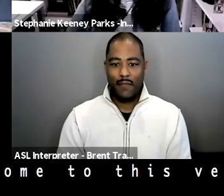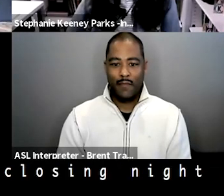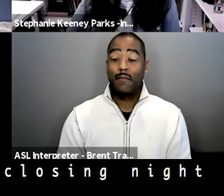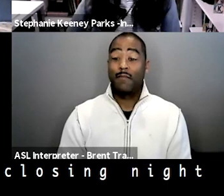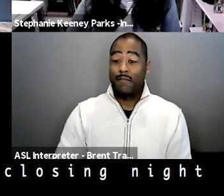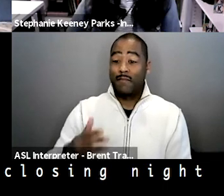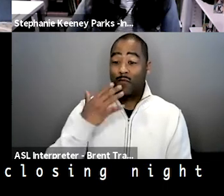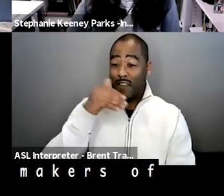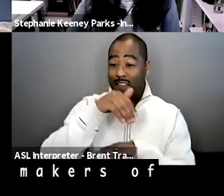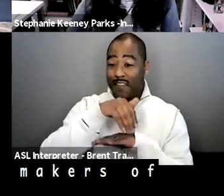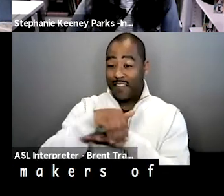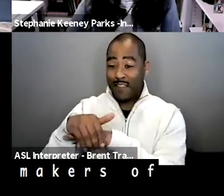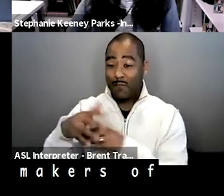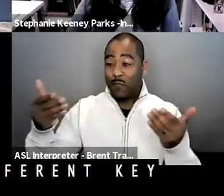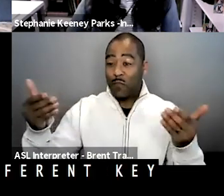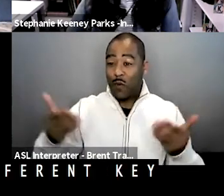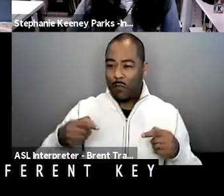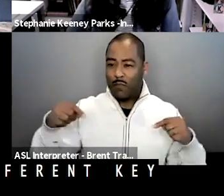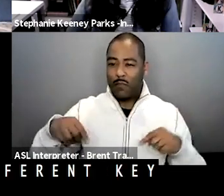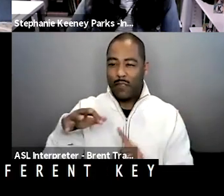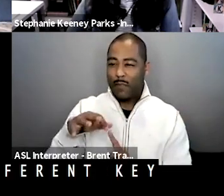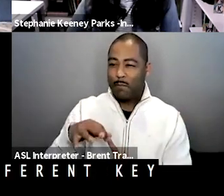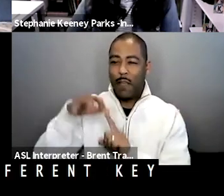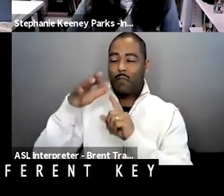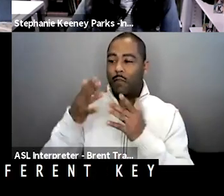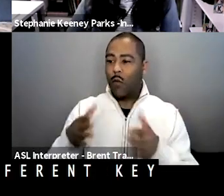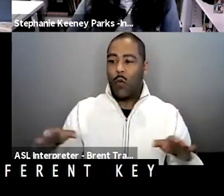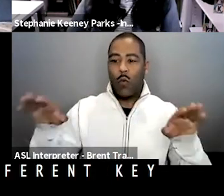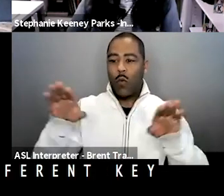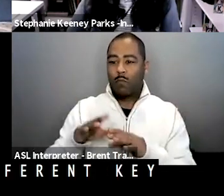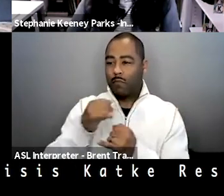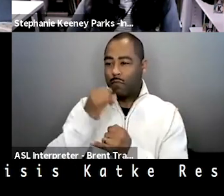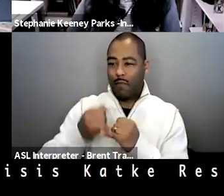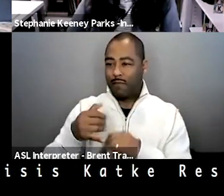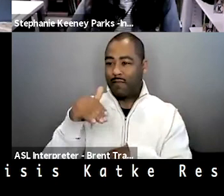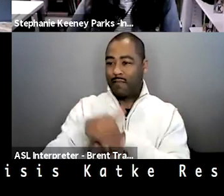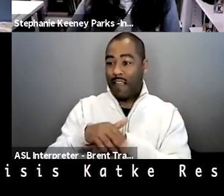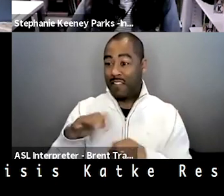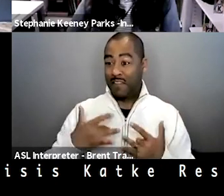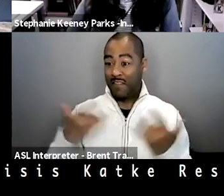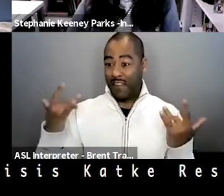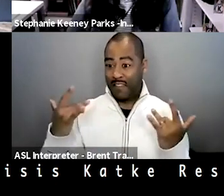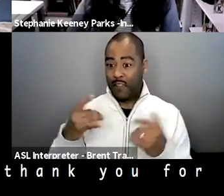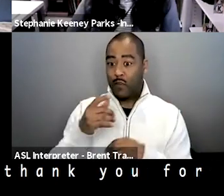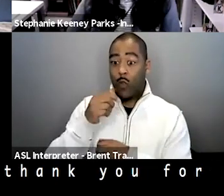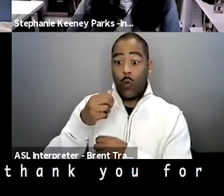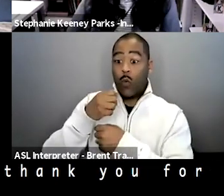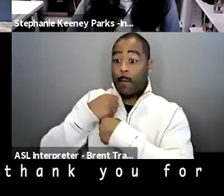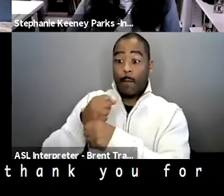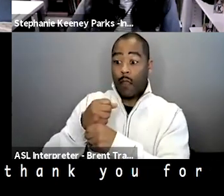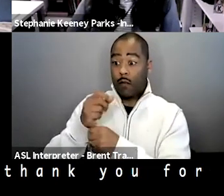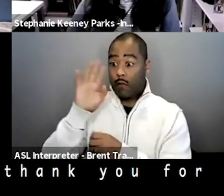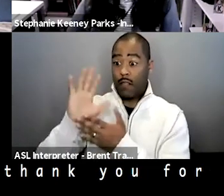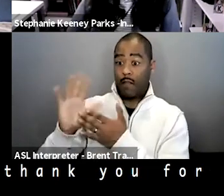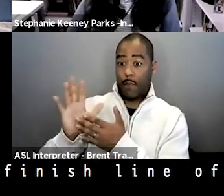Good evening, and welcome to this very special closing night event with the makers of In a Different Key.